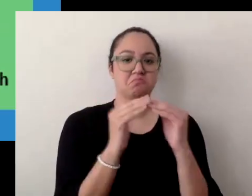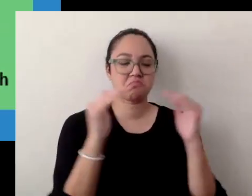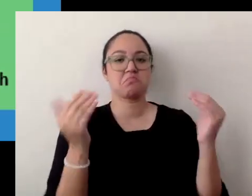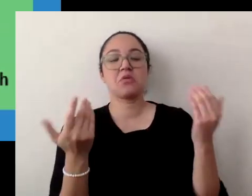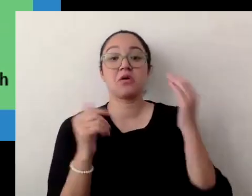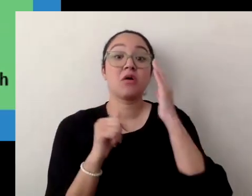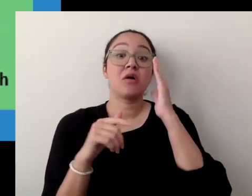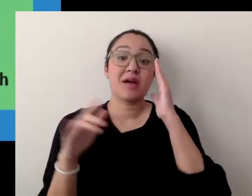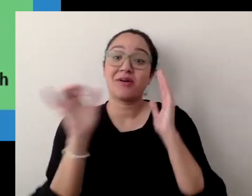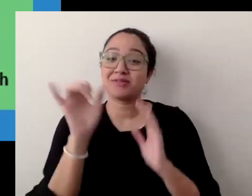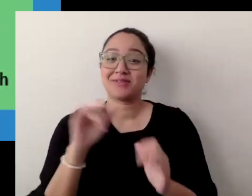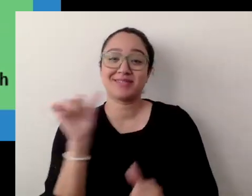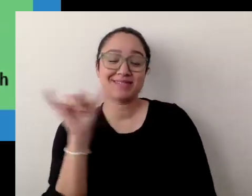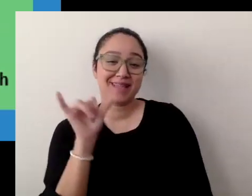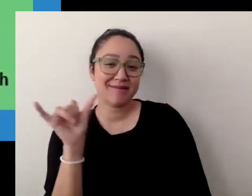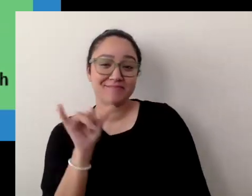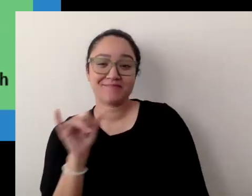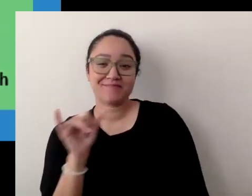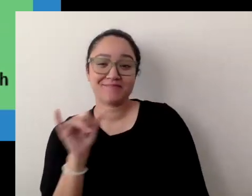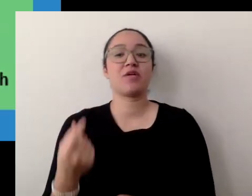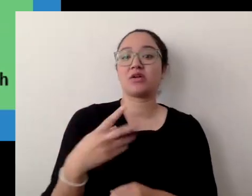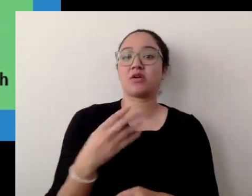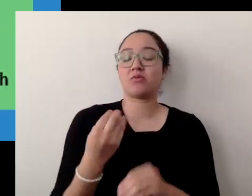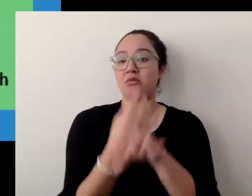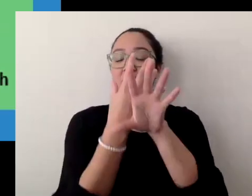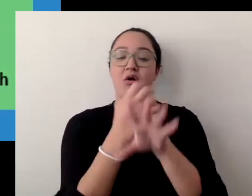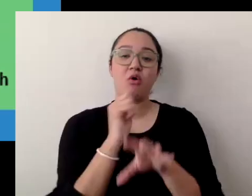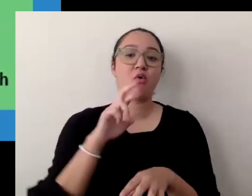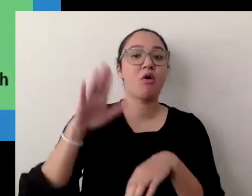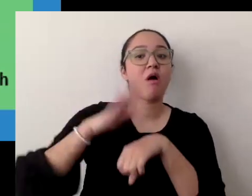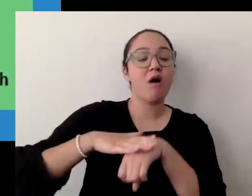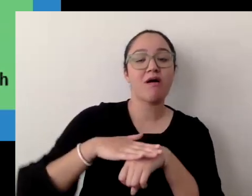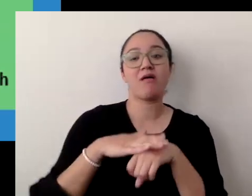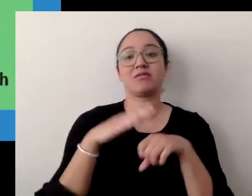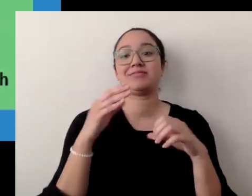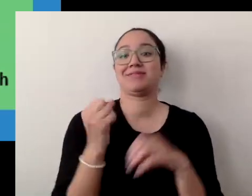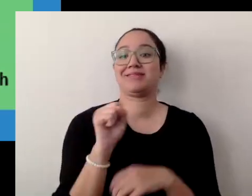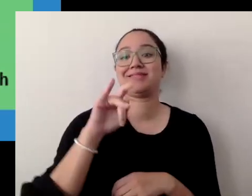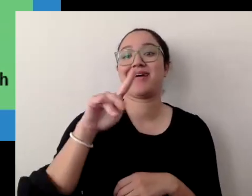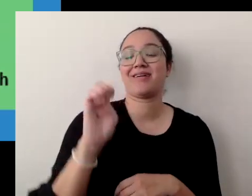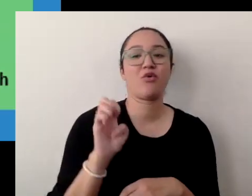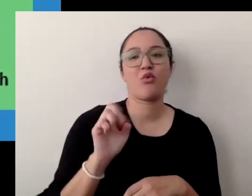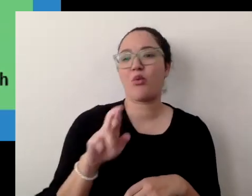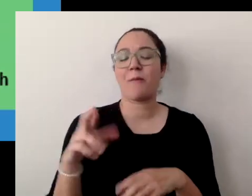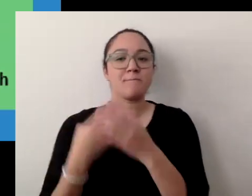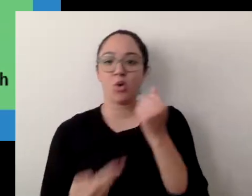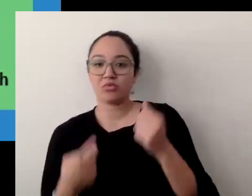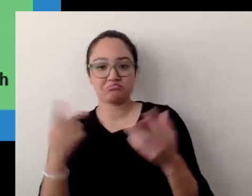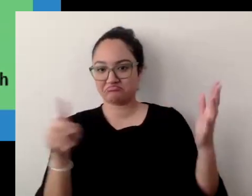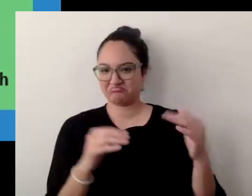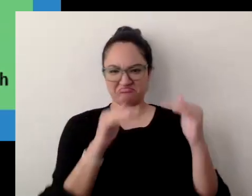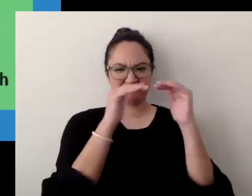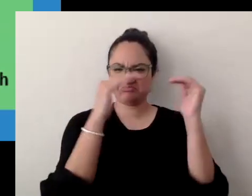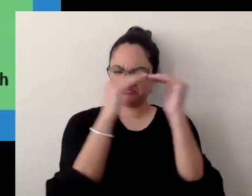are working remotely or on site or both, there was no significant difference in who is using